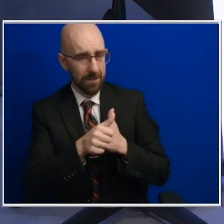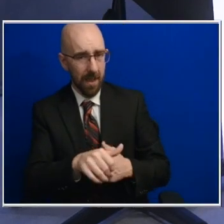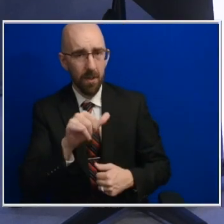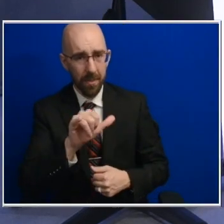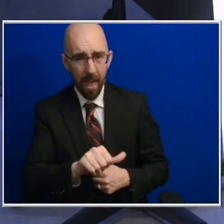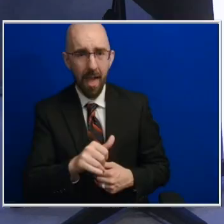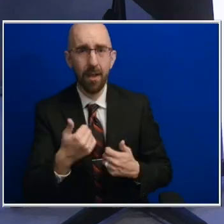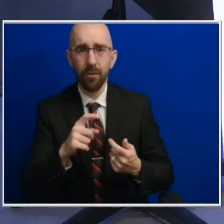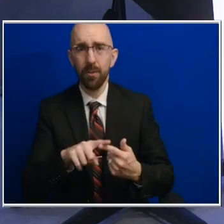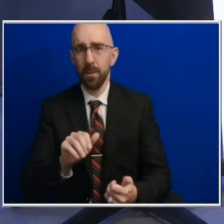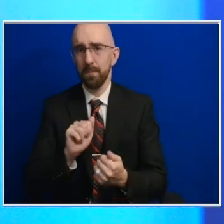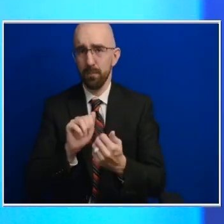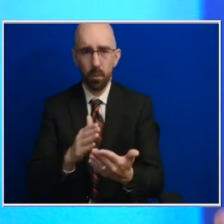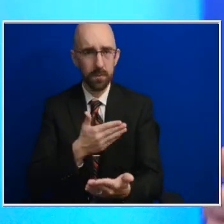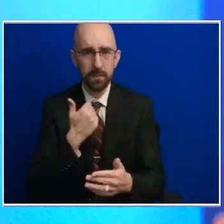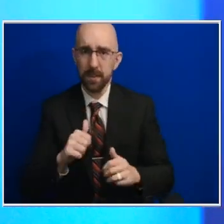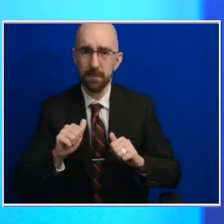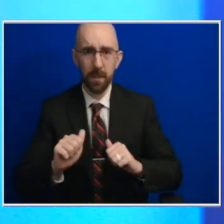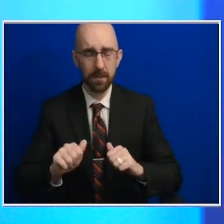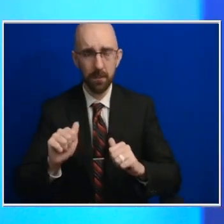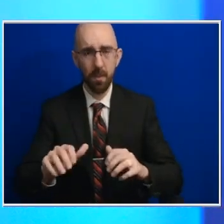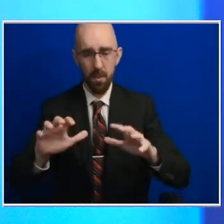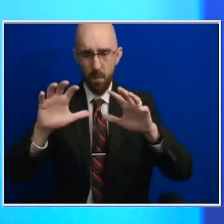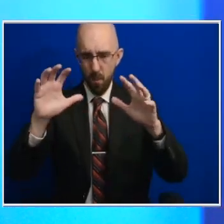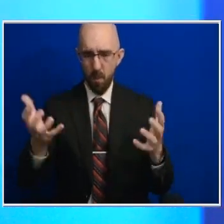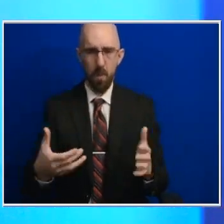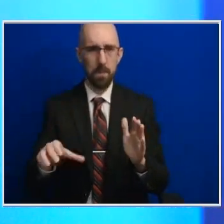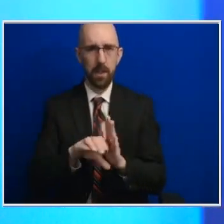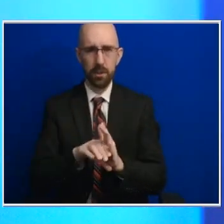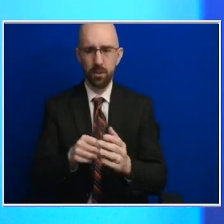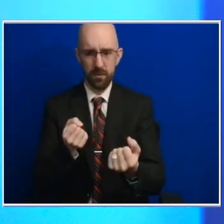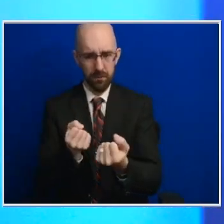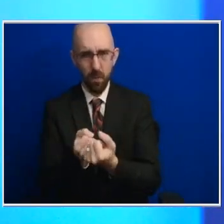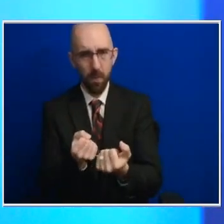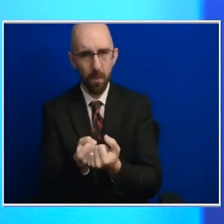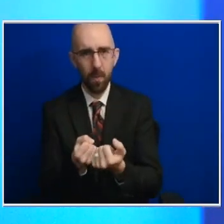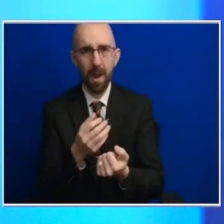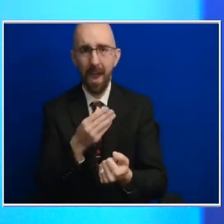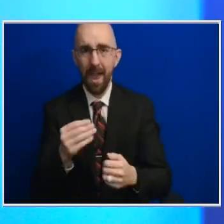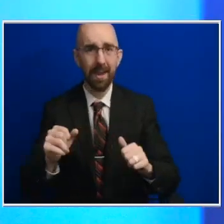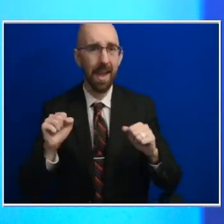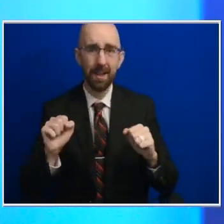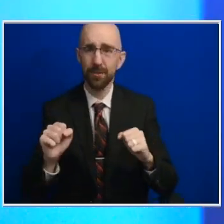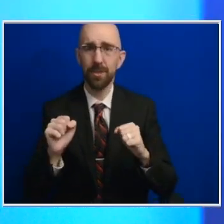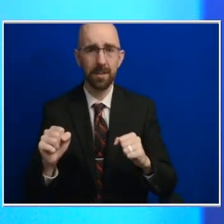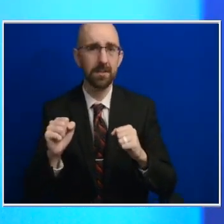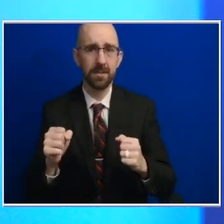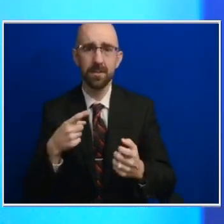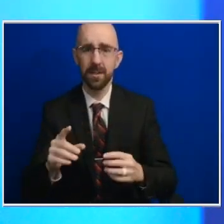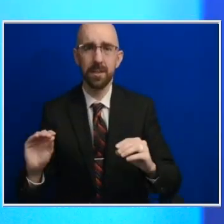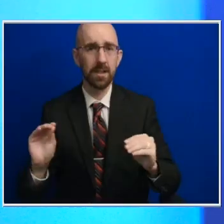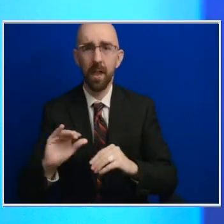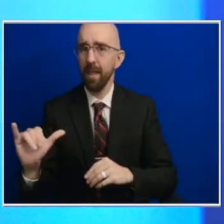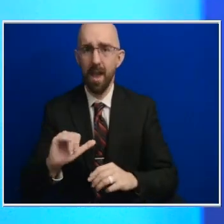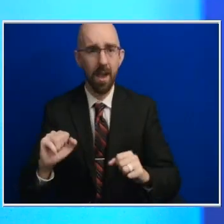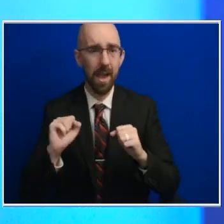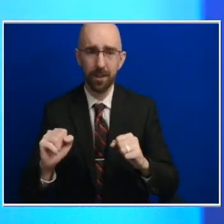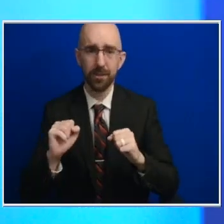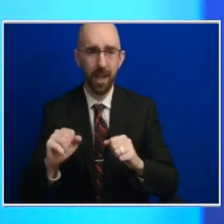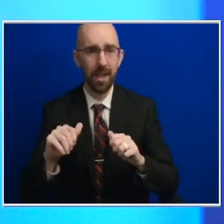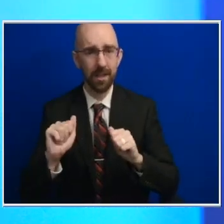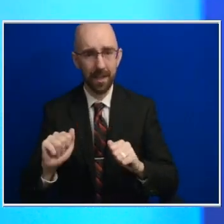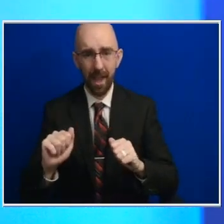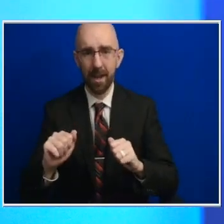possible way, holistically, supportively, and exercise. There's nothing like exercise. If we could put it into a